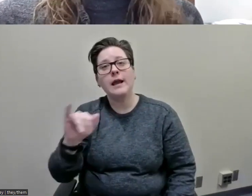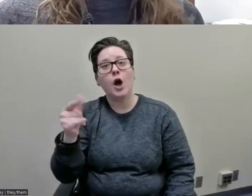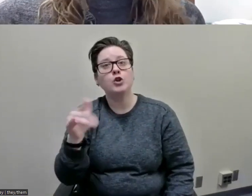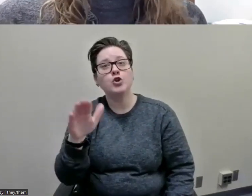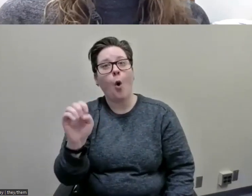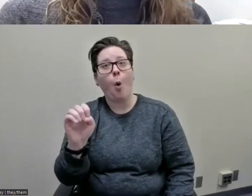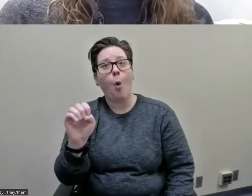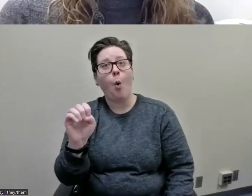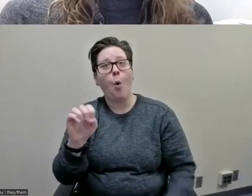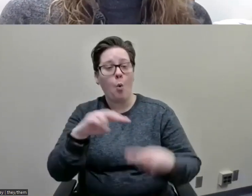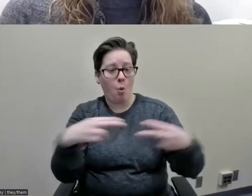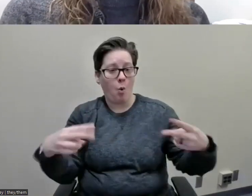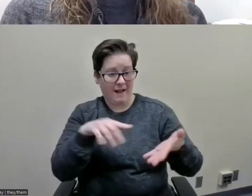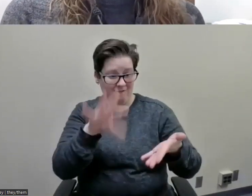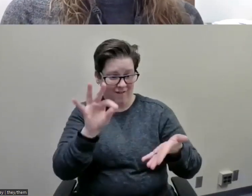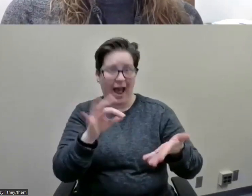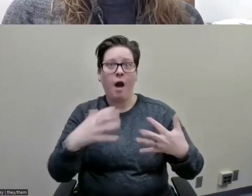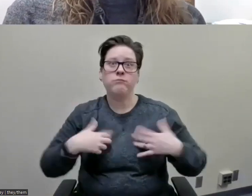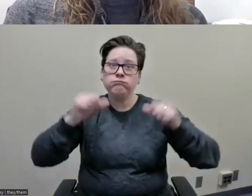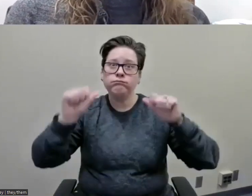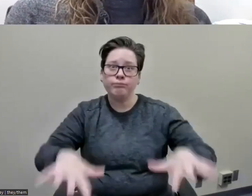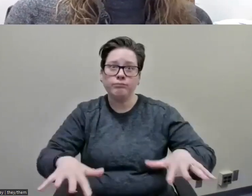those decisions recommended?